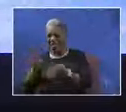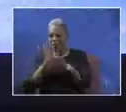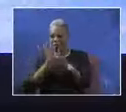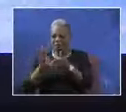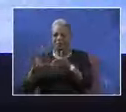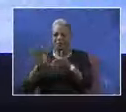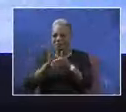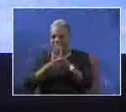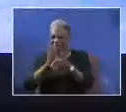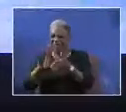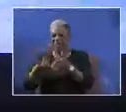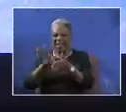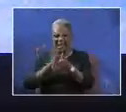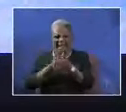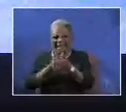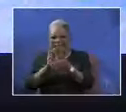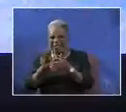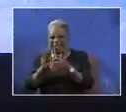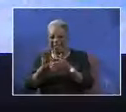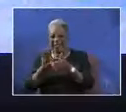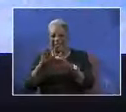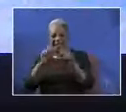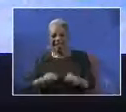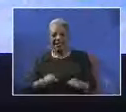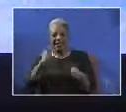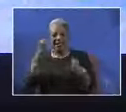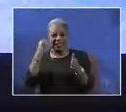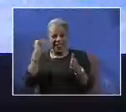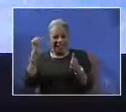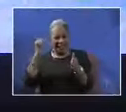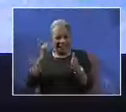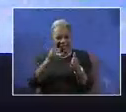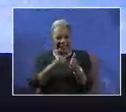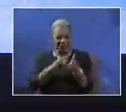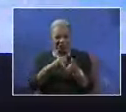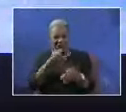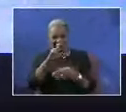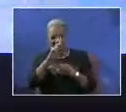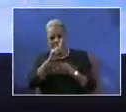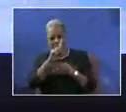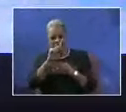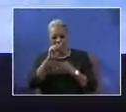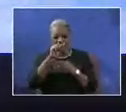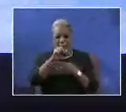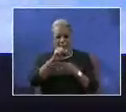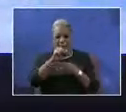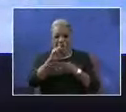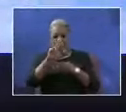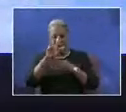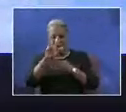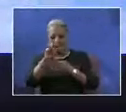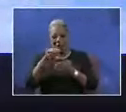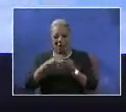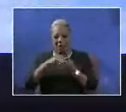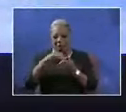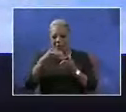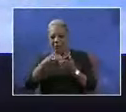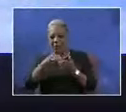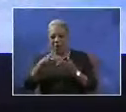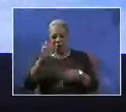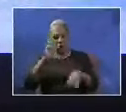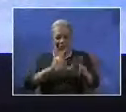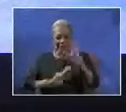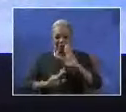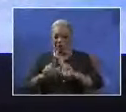they were able to identify 1.3 million recruits